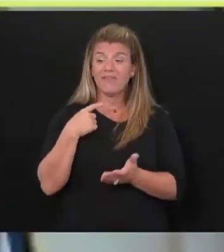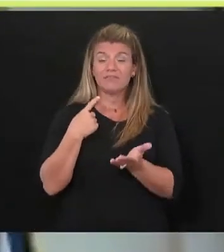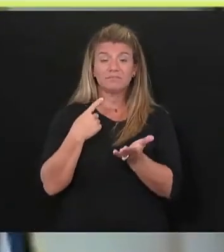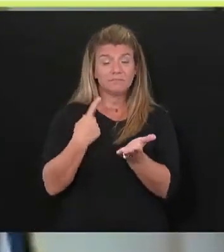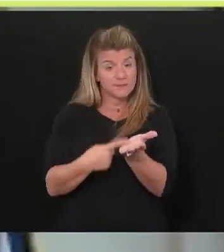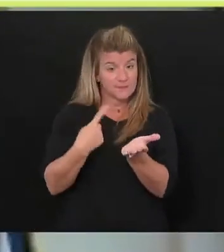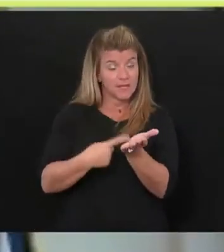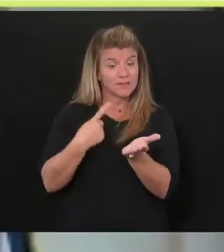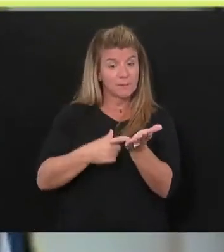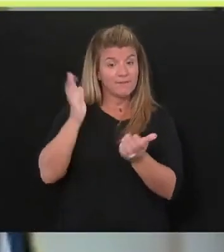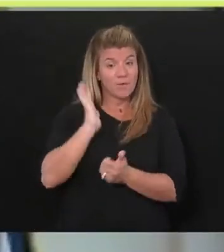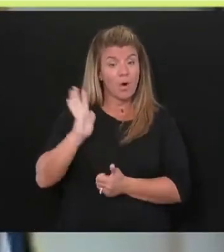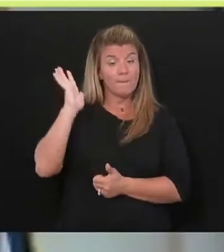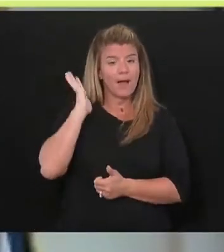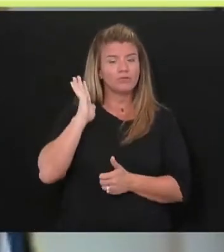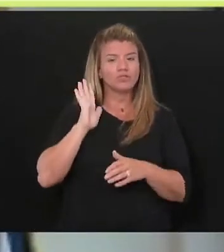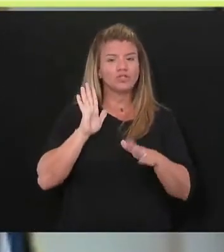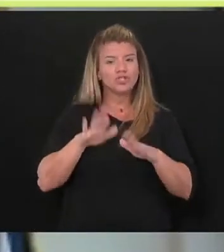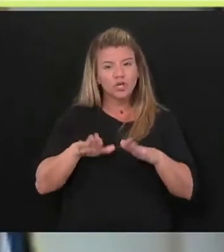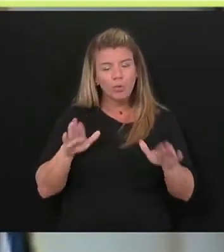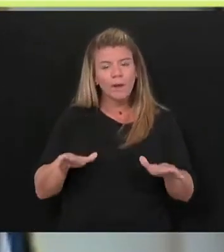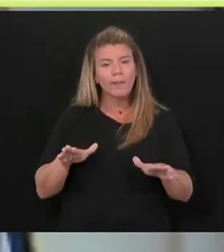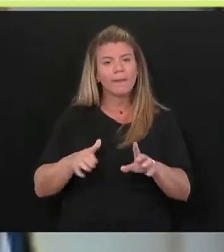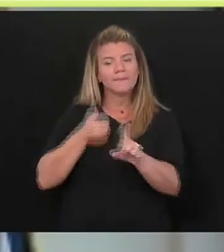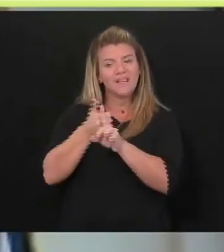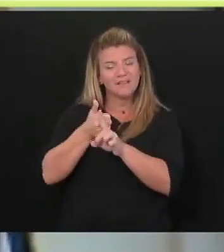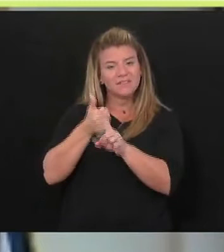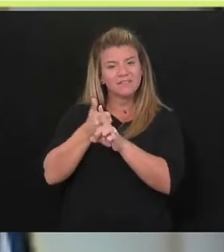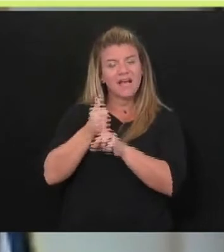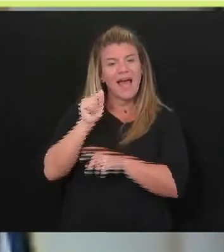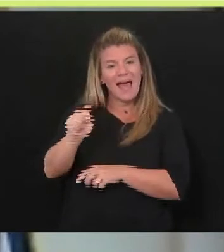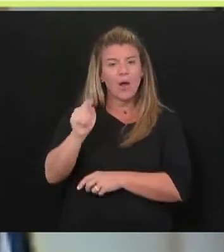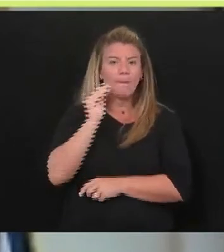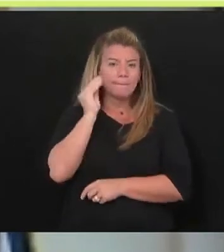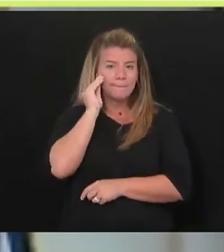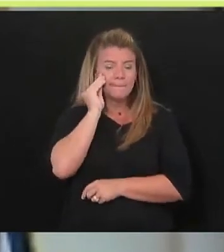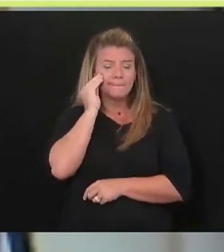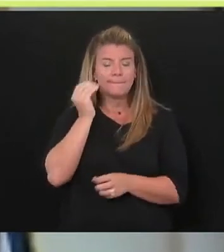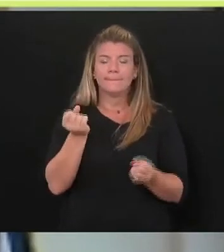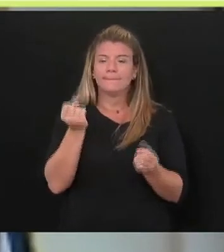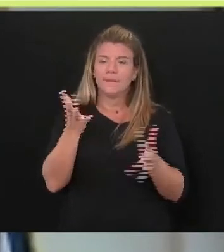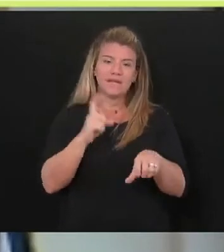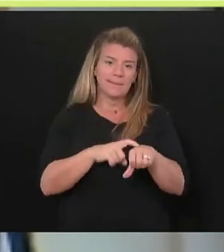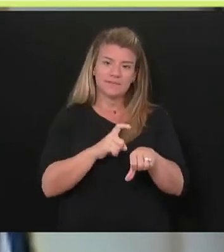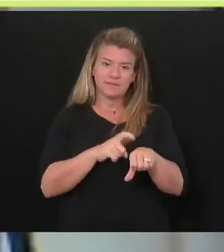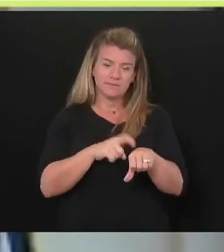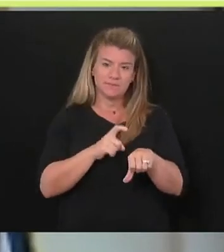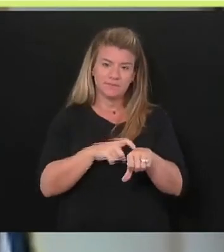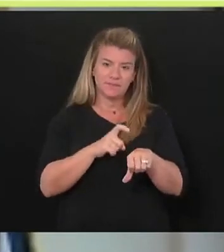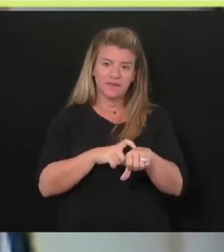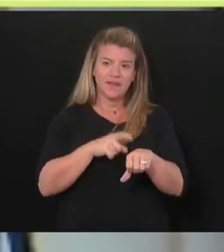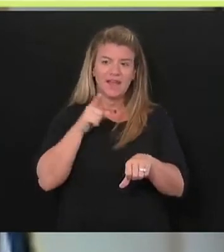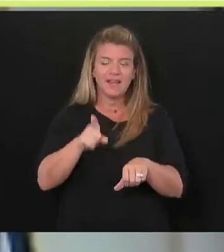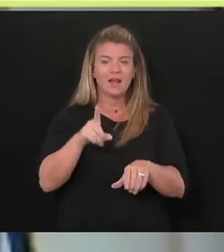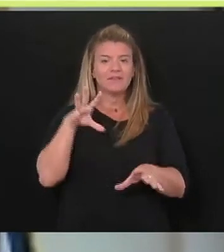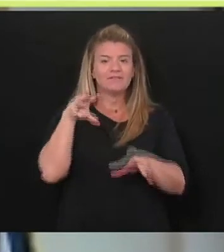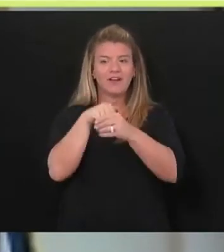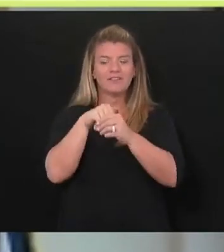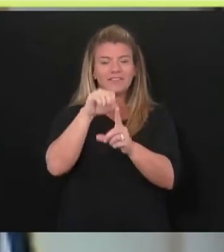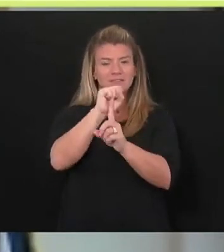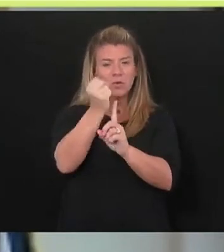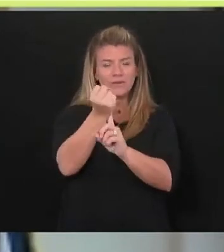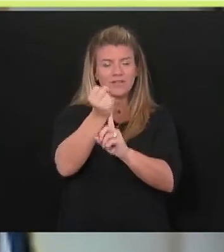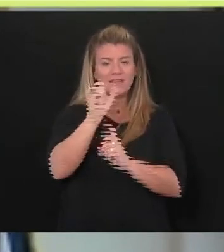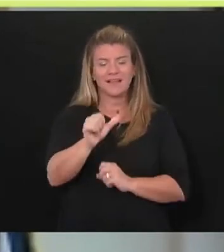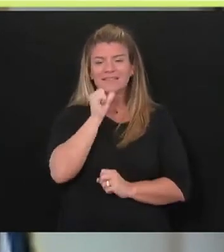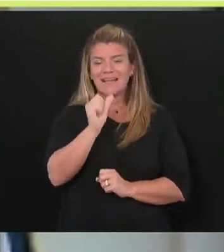about children being at home and many times being in situations that are not